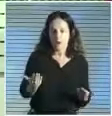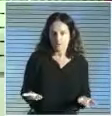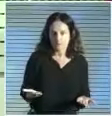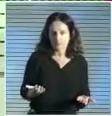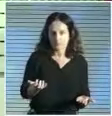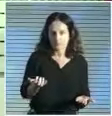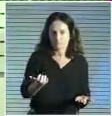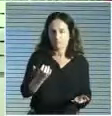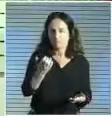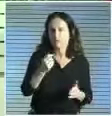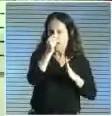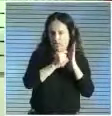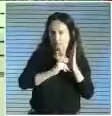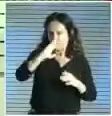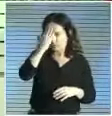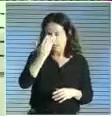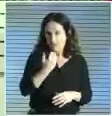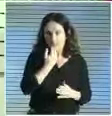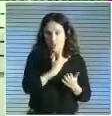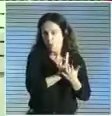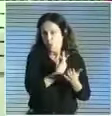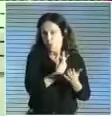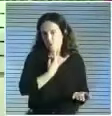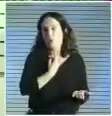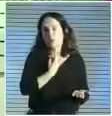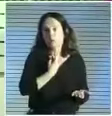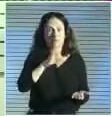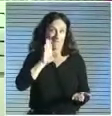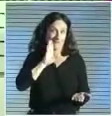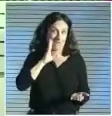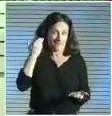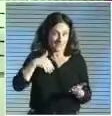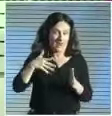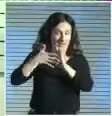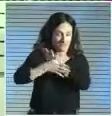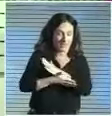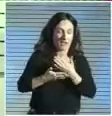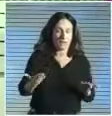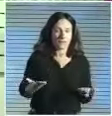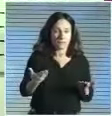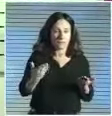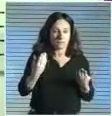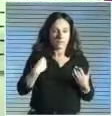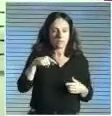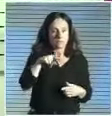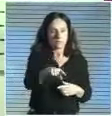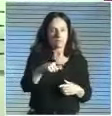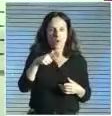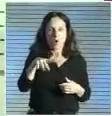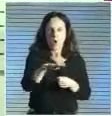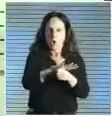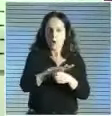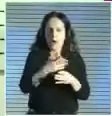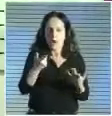from other speakers, there is great attraction in that local story. And the artisans,